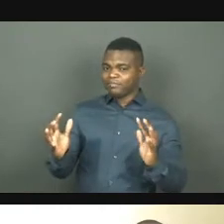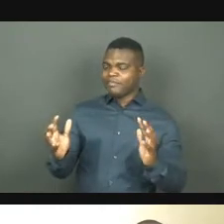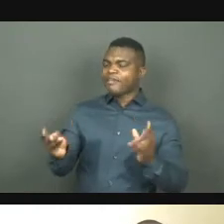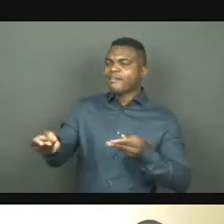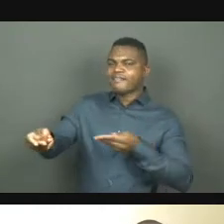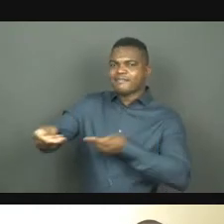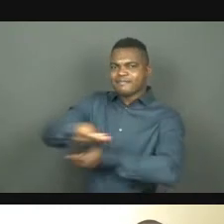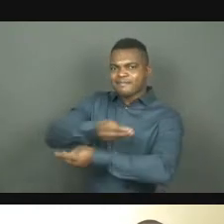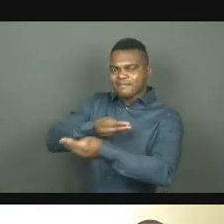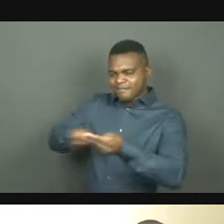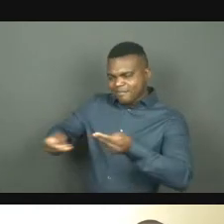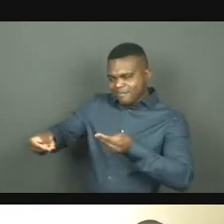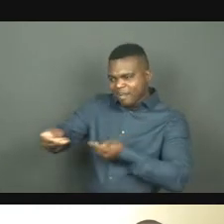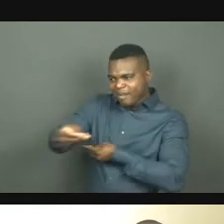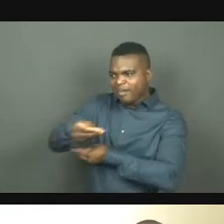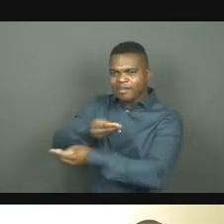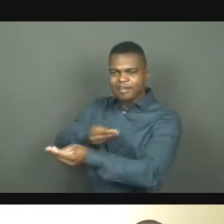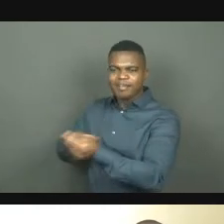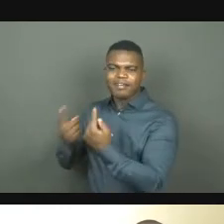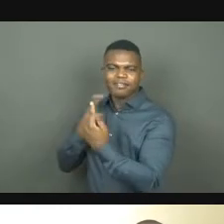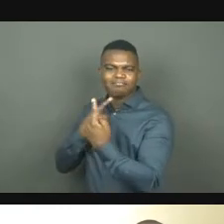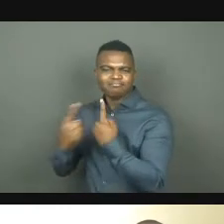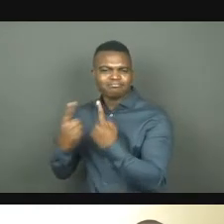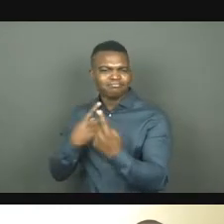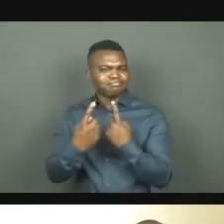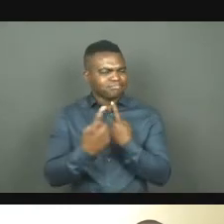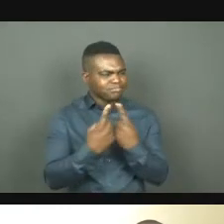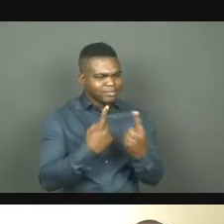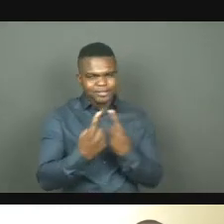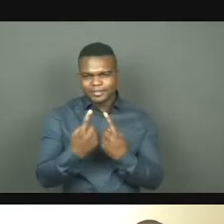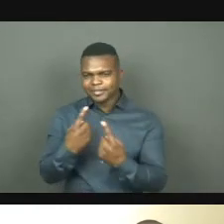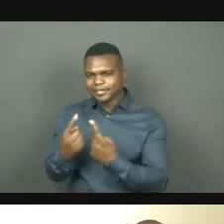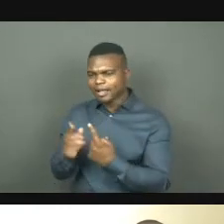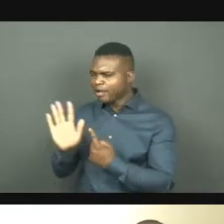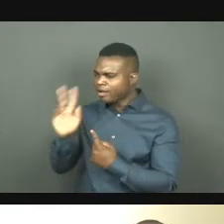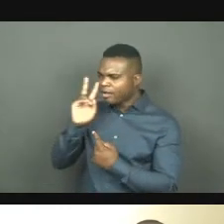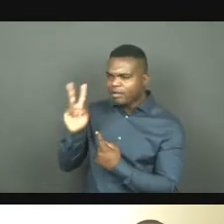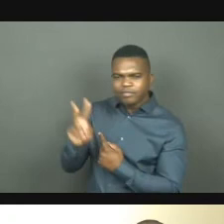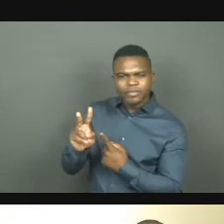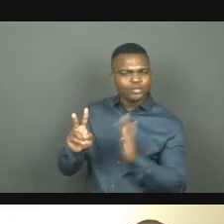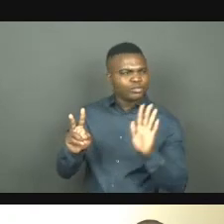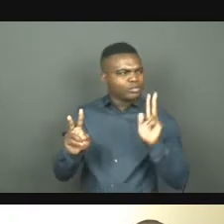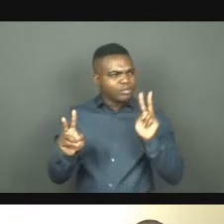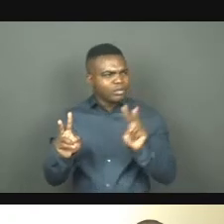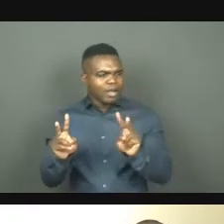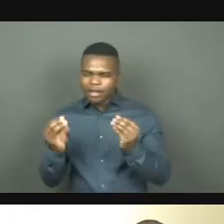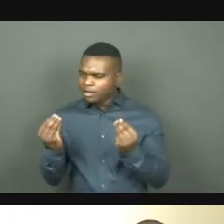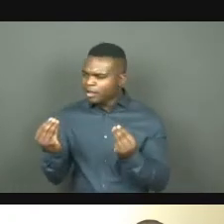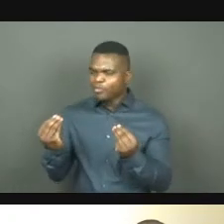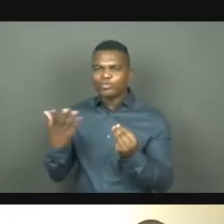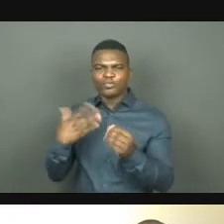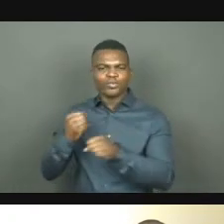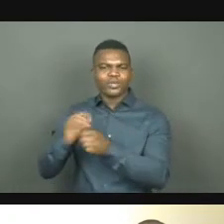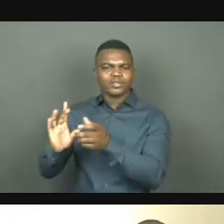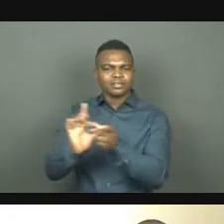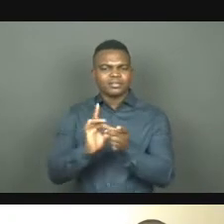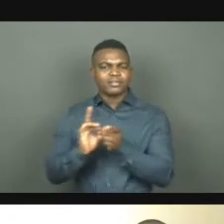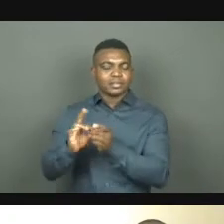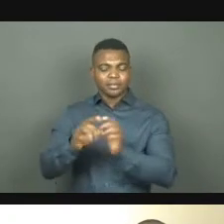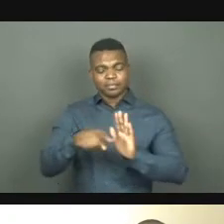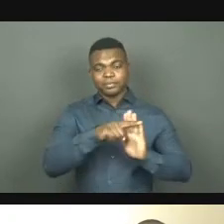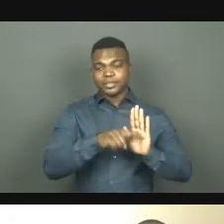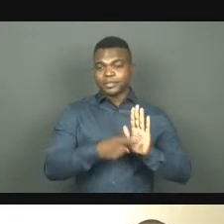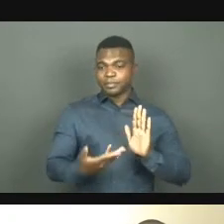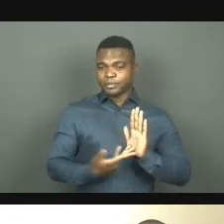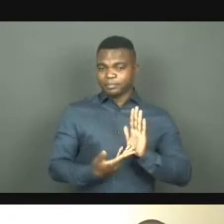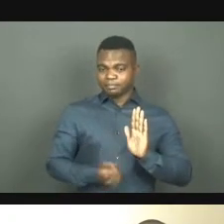inclusion tick box and actually challenge the cultures within our own offices and organizations? That's a